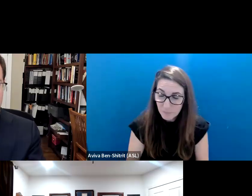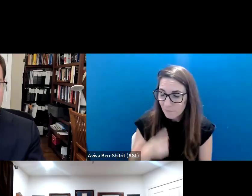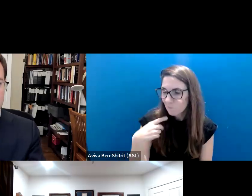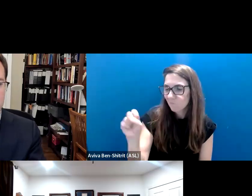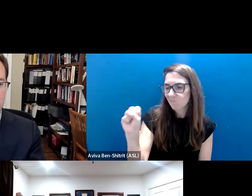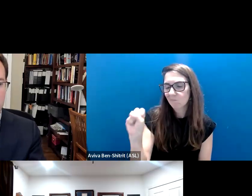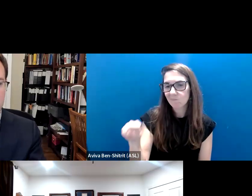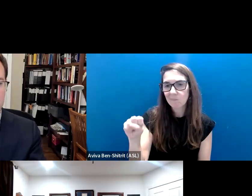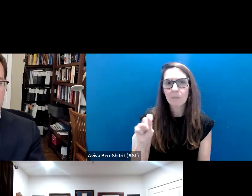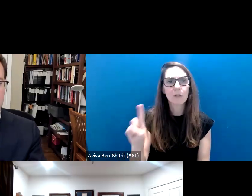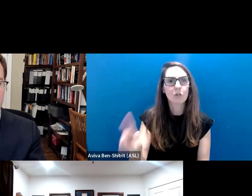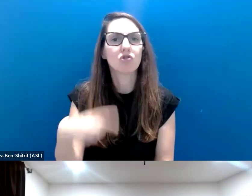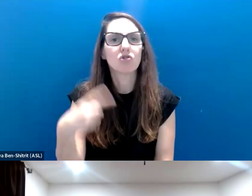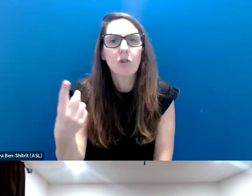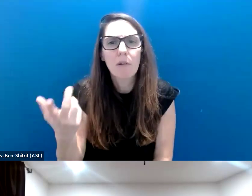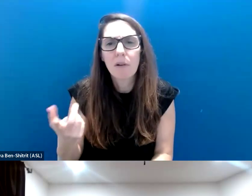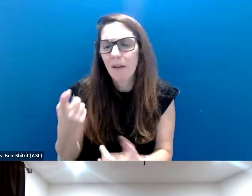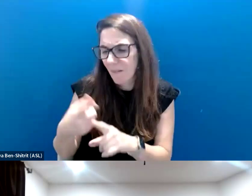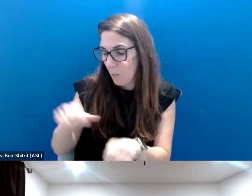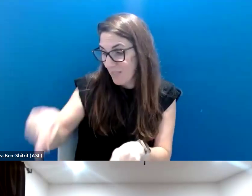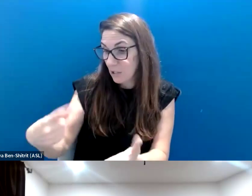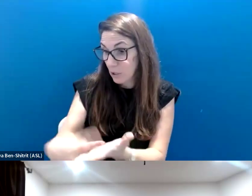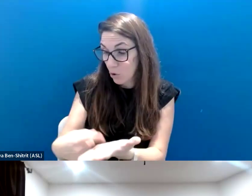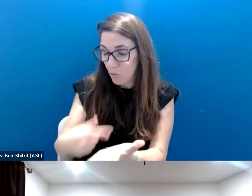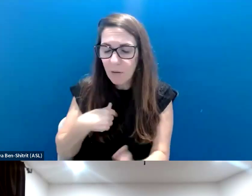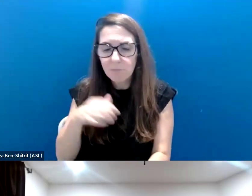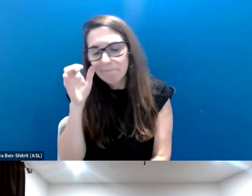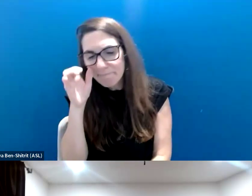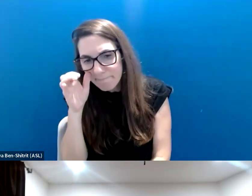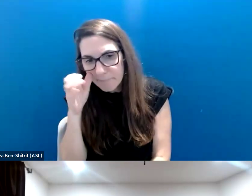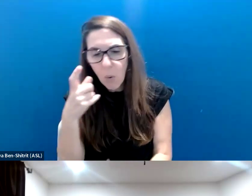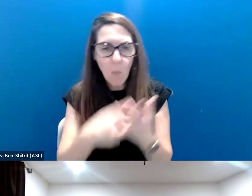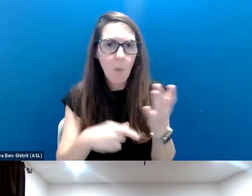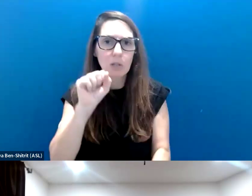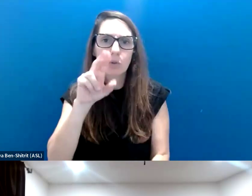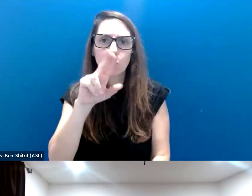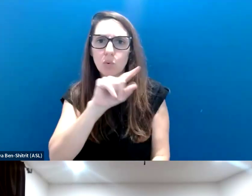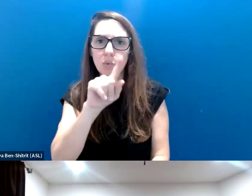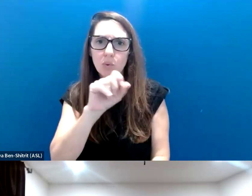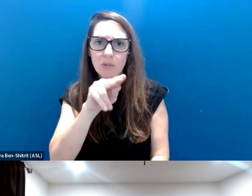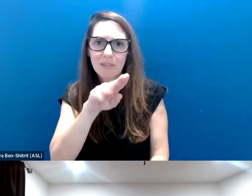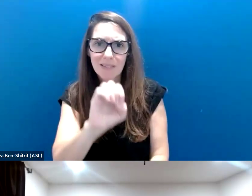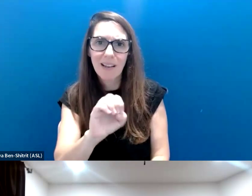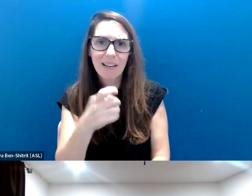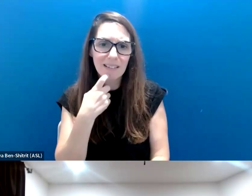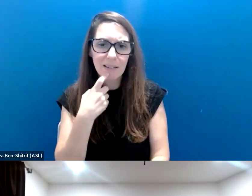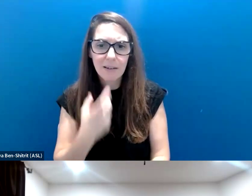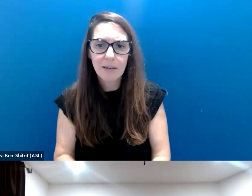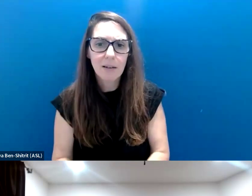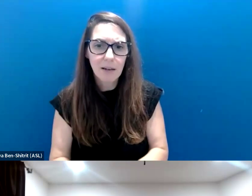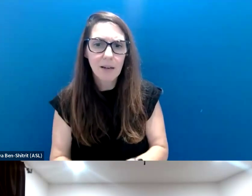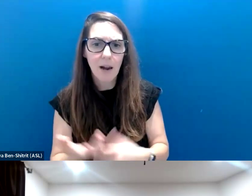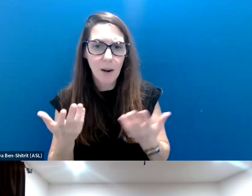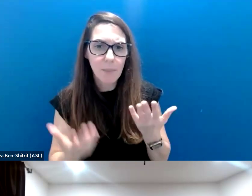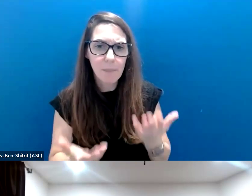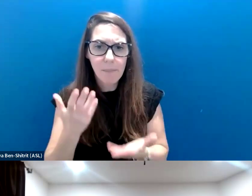Yeah, just you know, from the discussion and what Suzanne said, you know, maybe not liking the idea of us setting